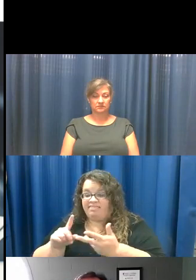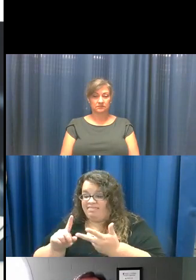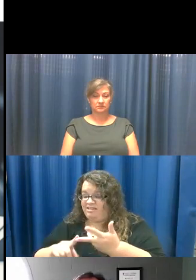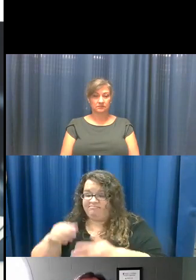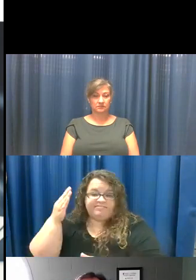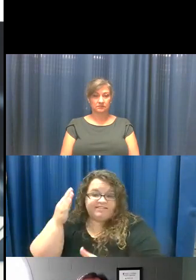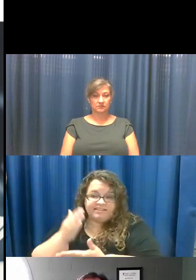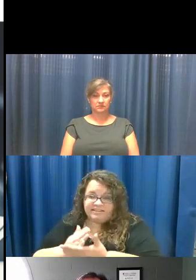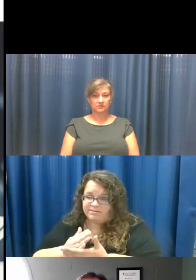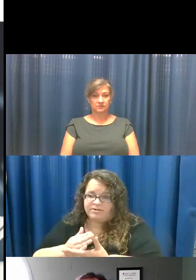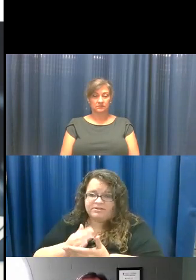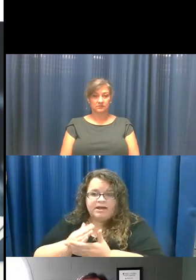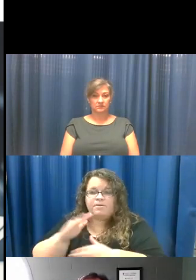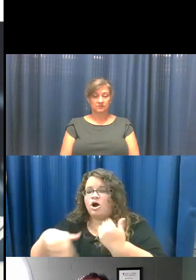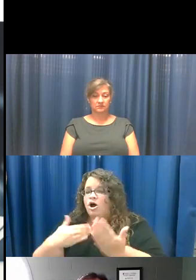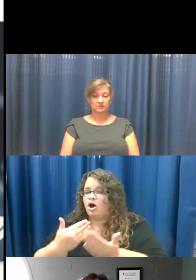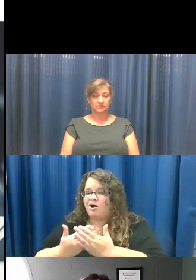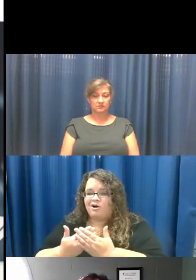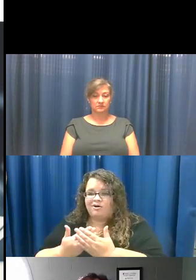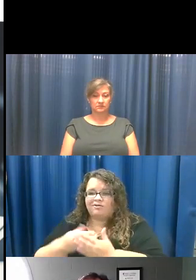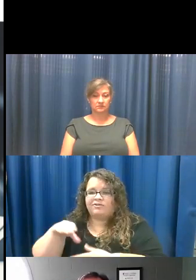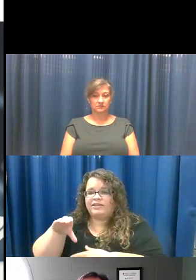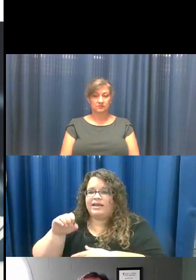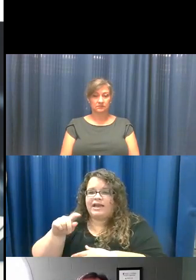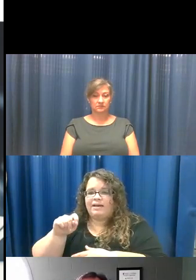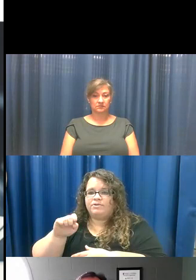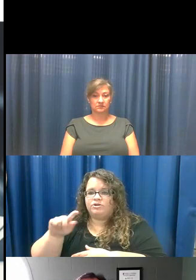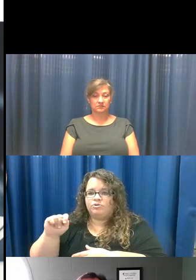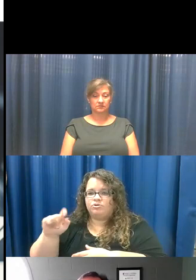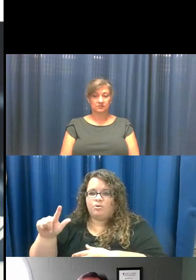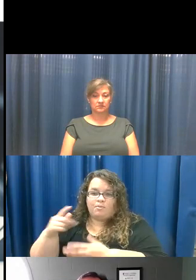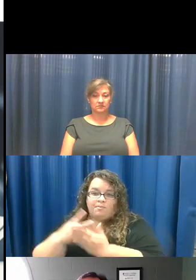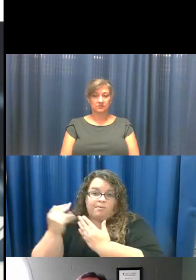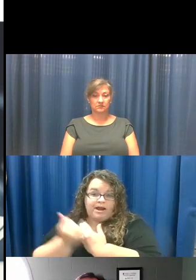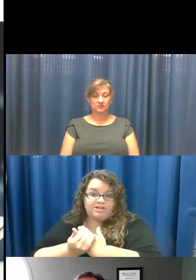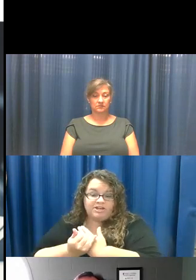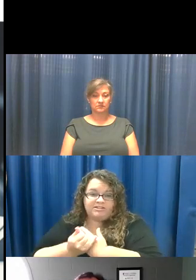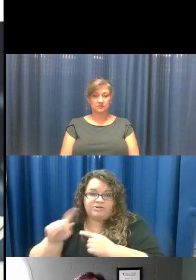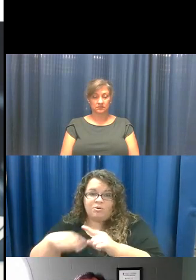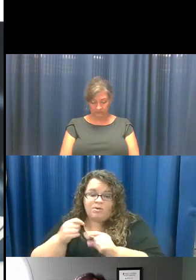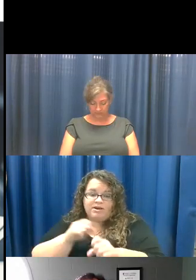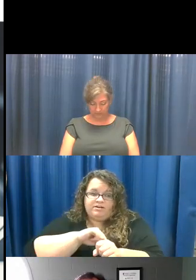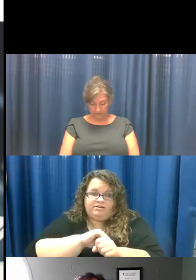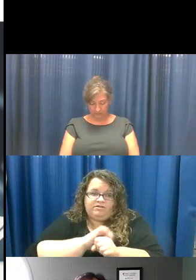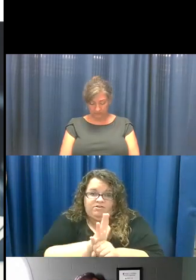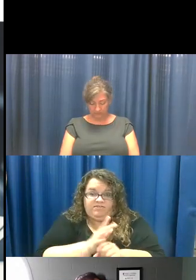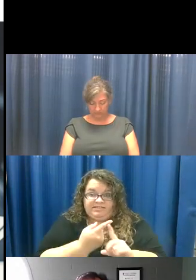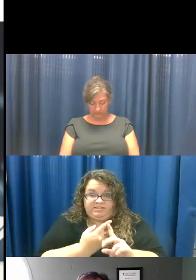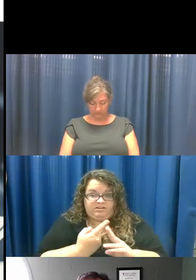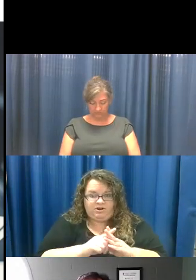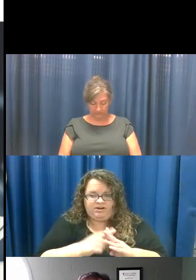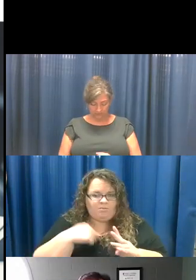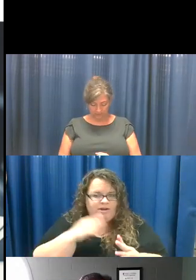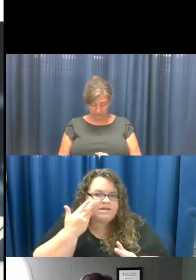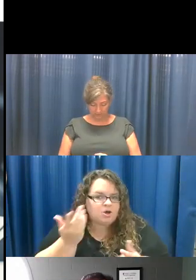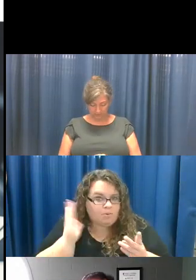of our capital projects at the beginning of the COVID pandemic because we didn't know what was going to happen. And my commitment to the